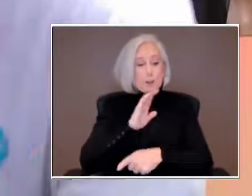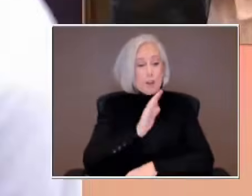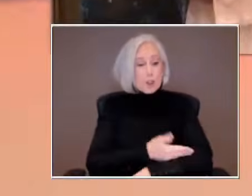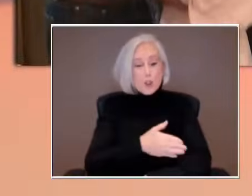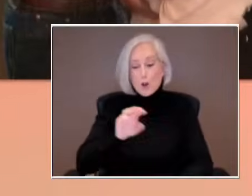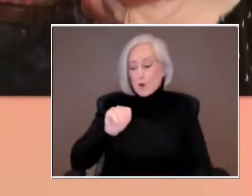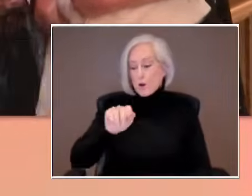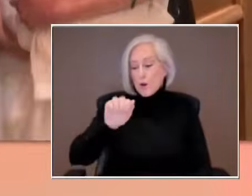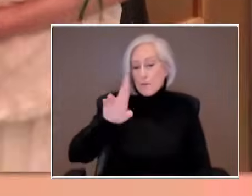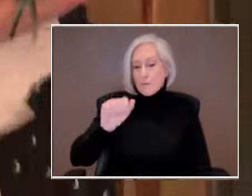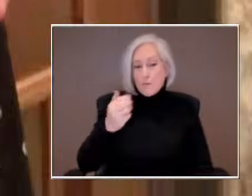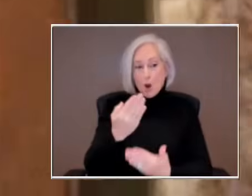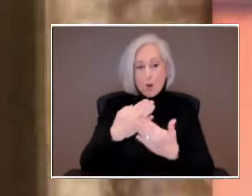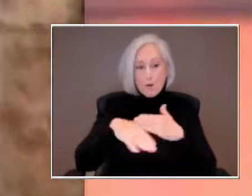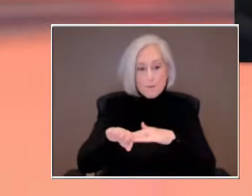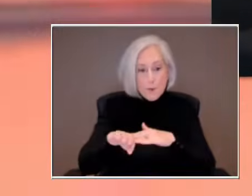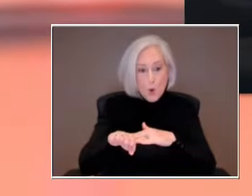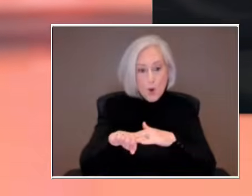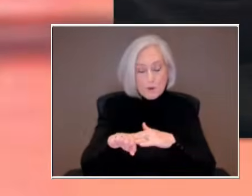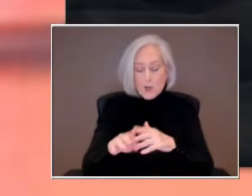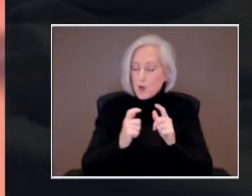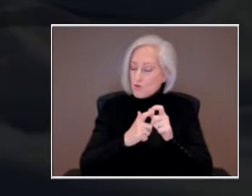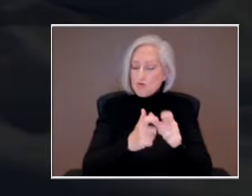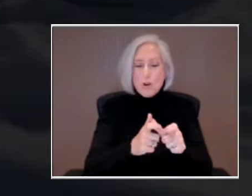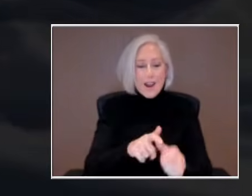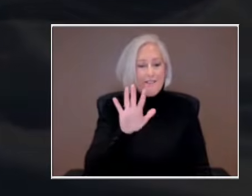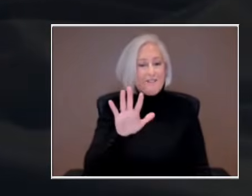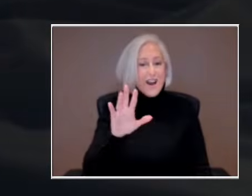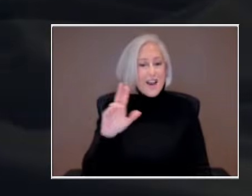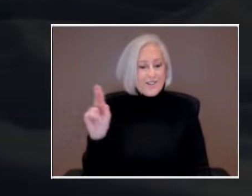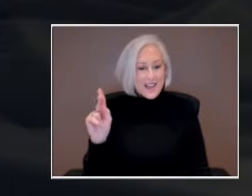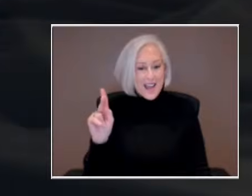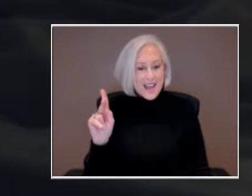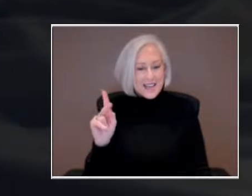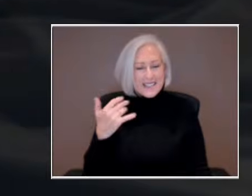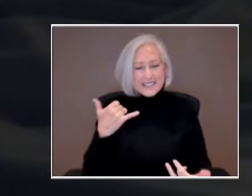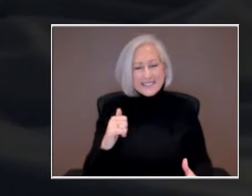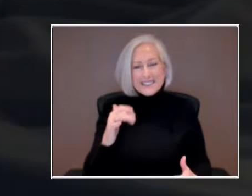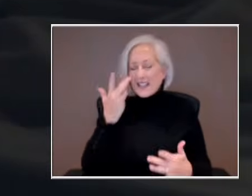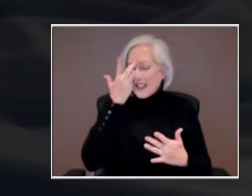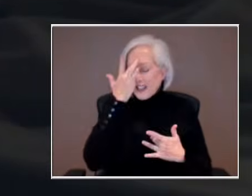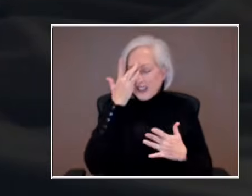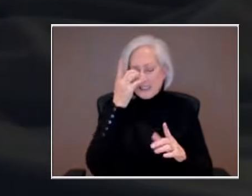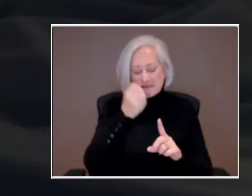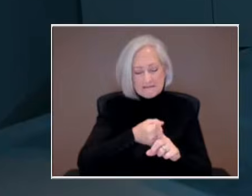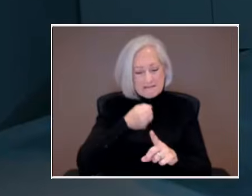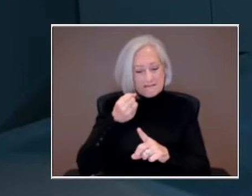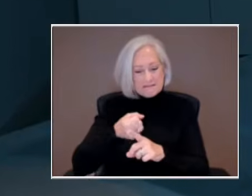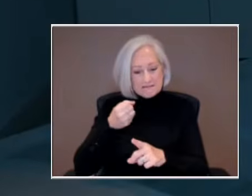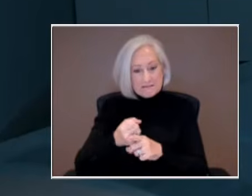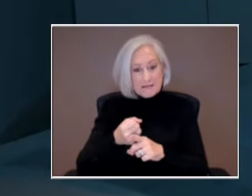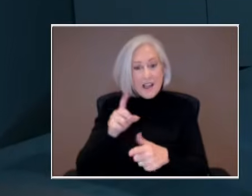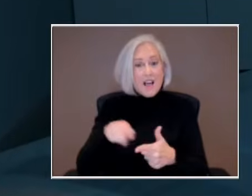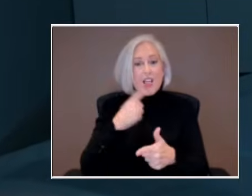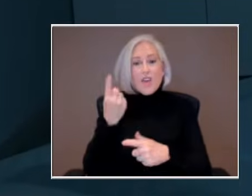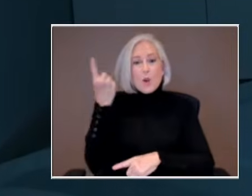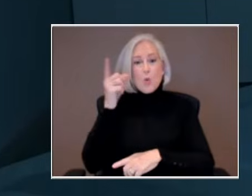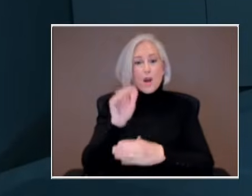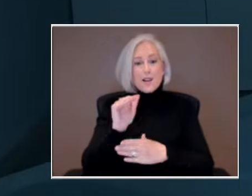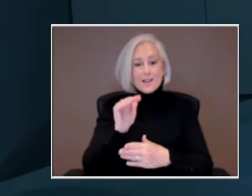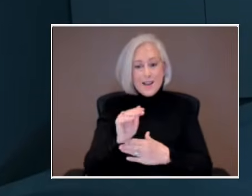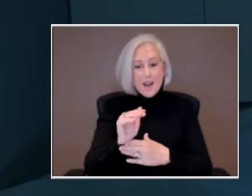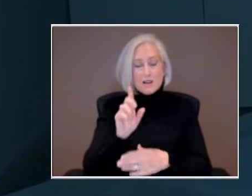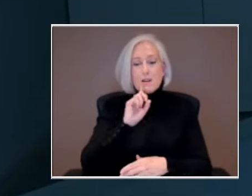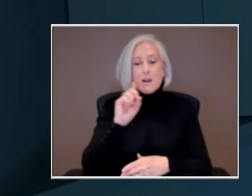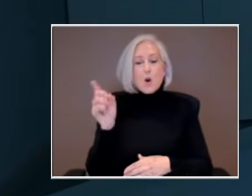5K. Symptoms were still coming and going, but it all came to a head when Jim got so sick one night, doctors ordered an